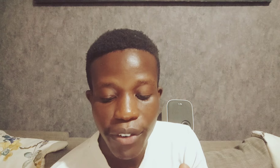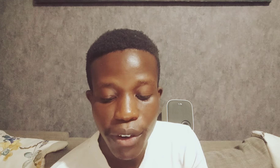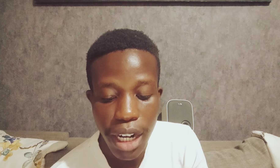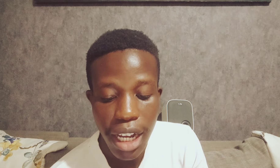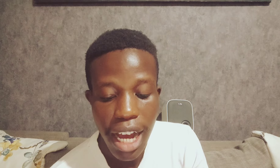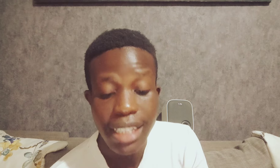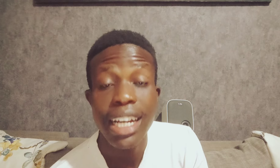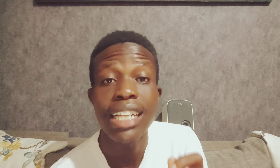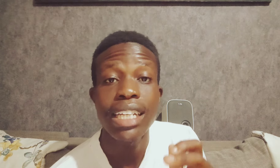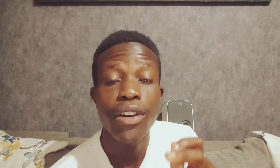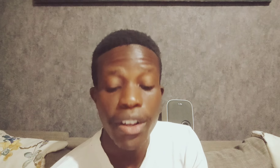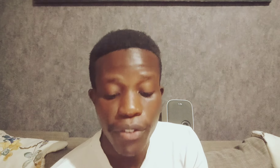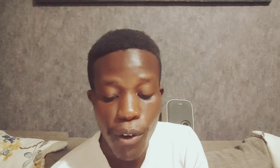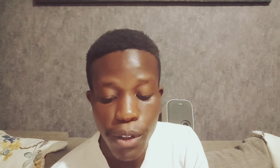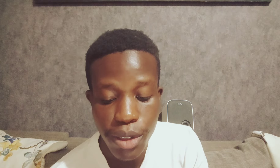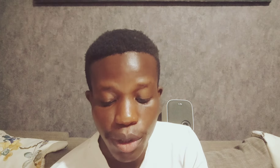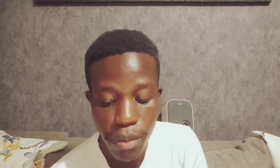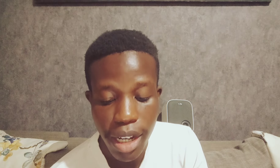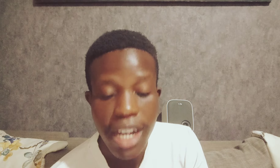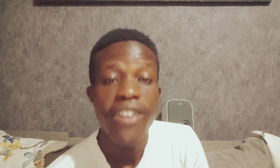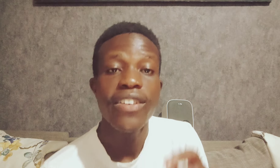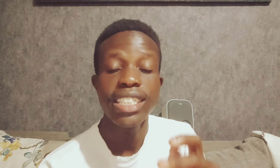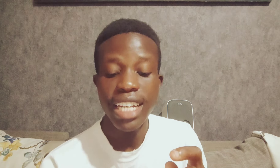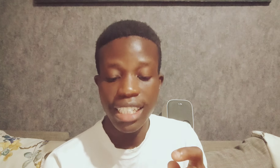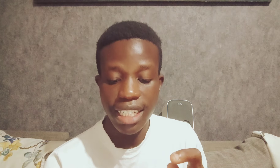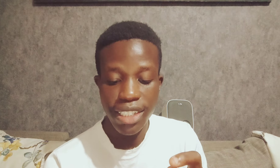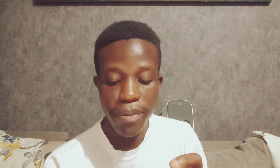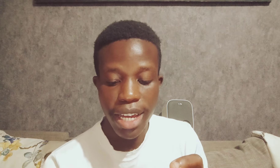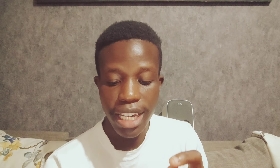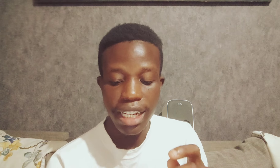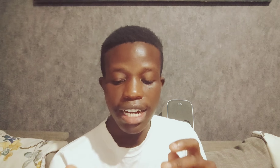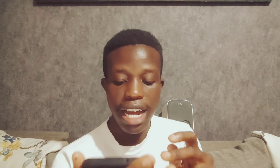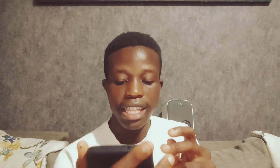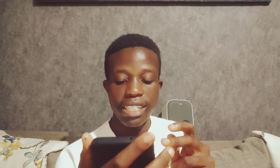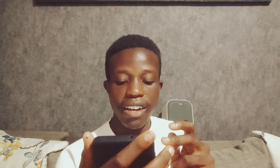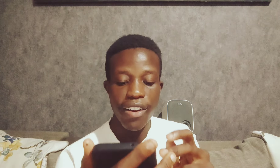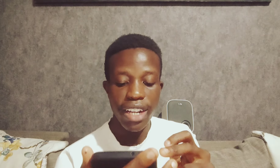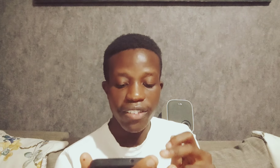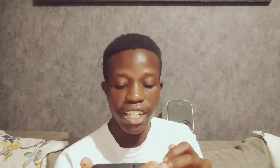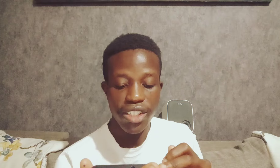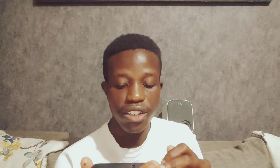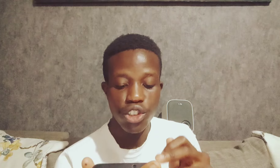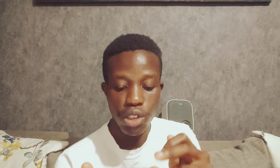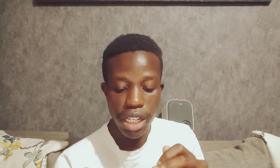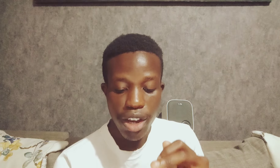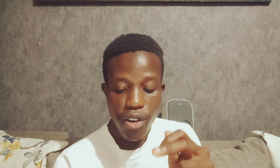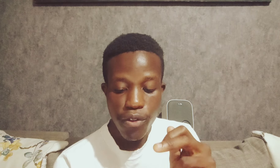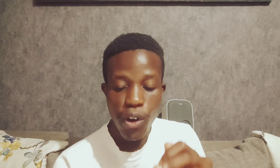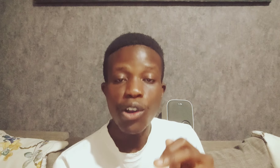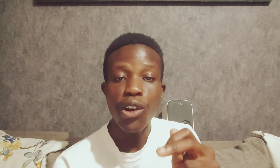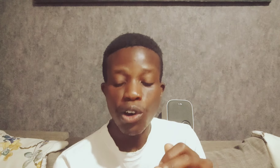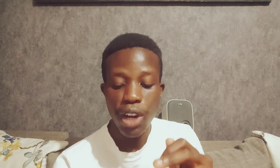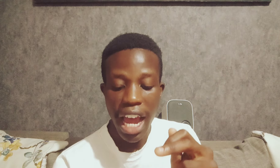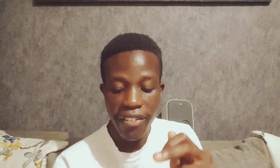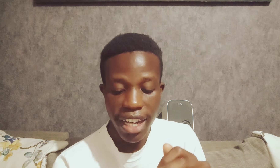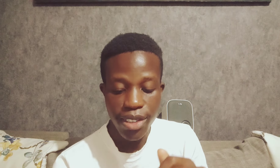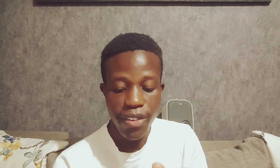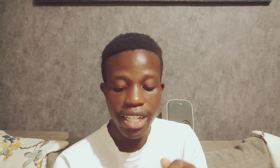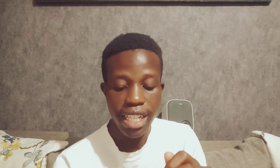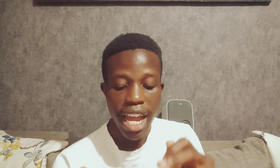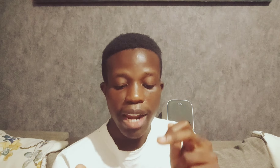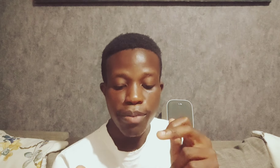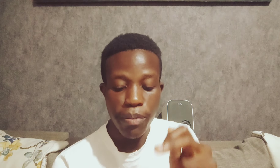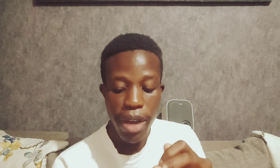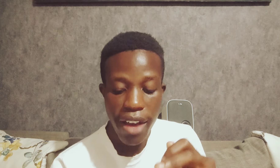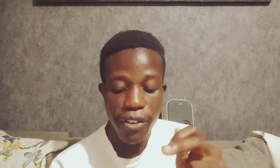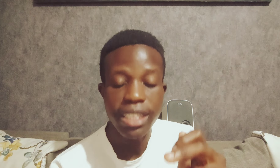made landfall as a Category 4 storm. Residents in Jamaica and the surrounding region should follow local